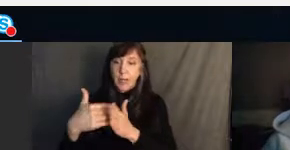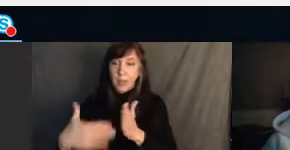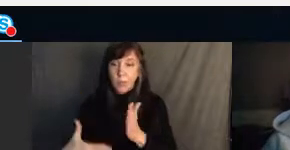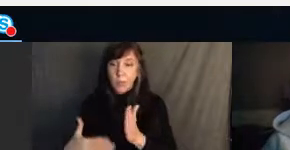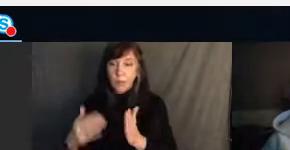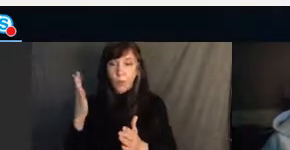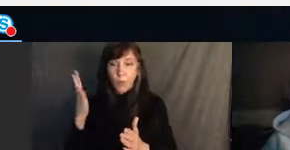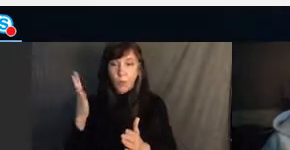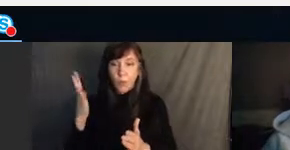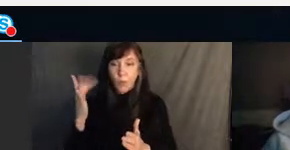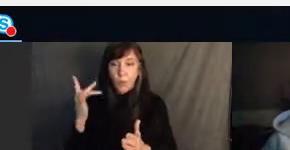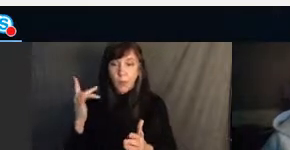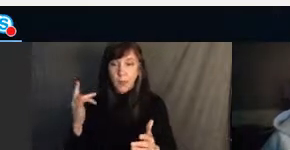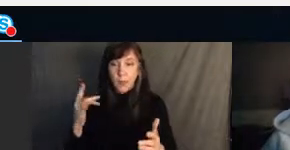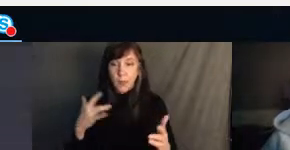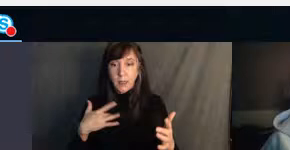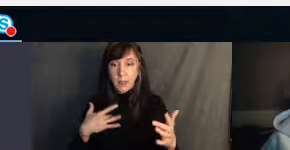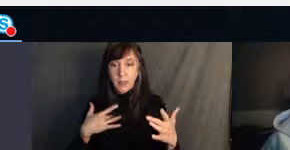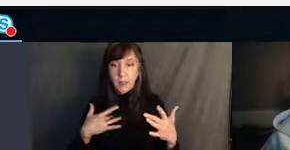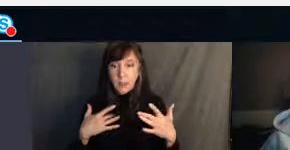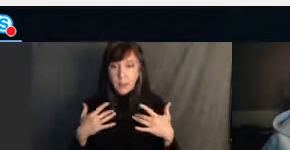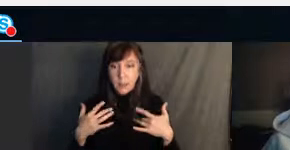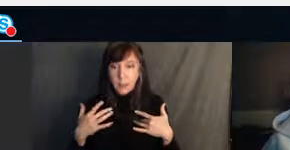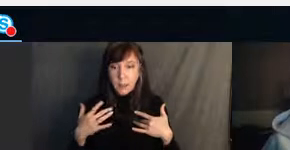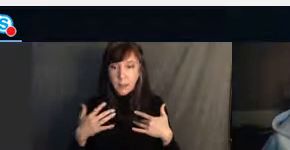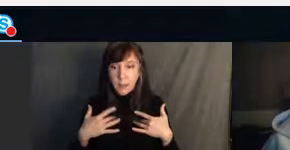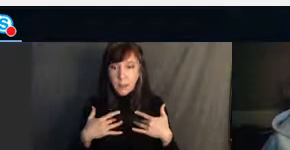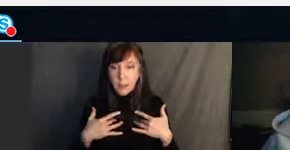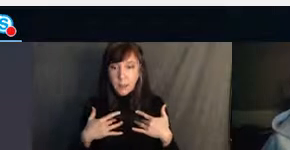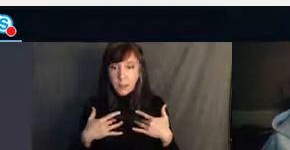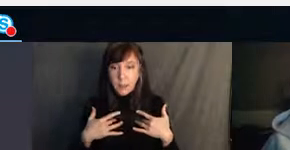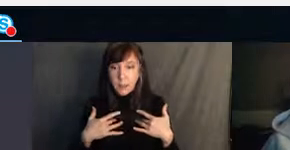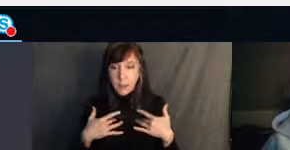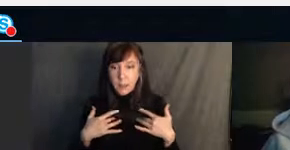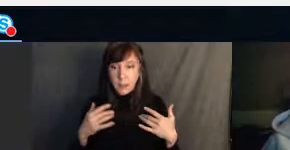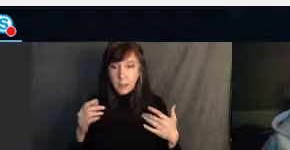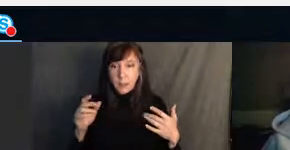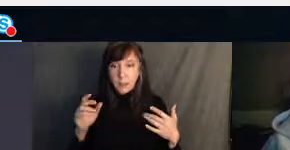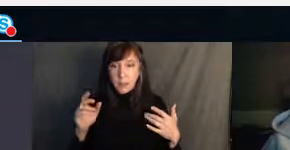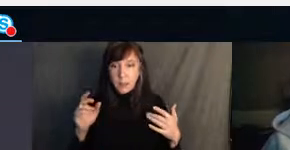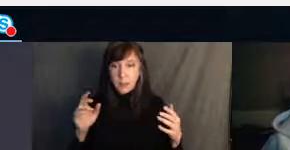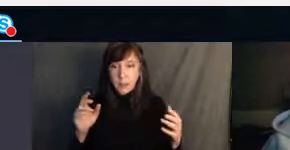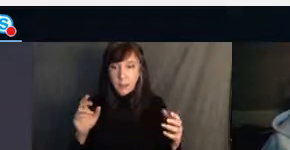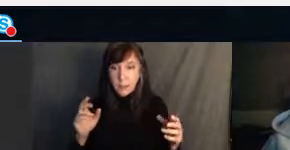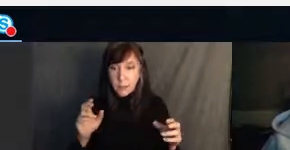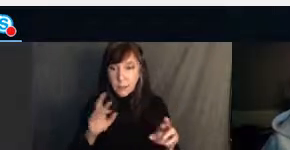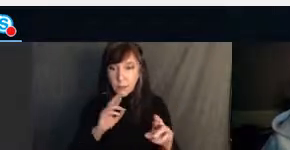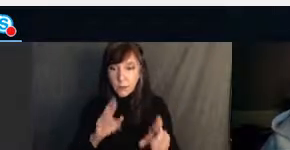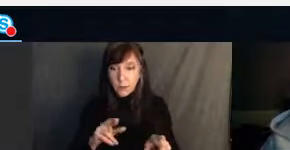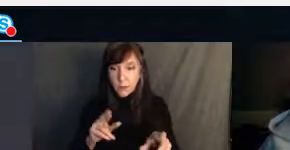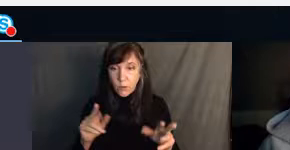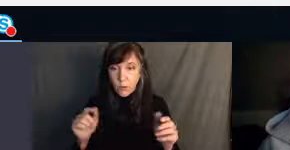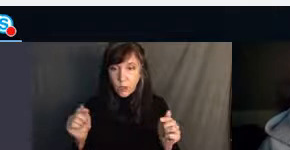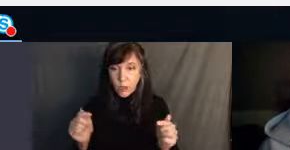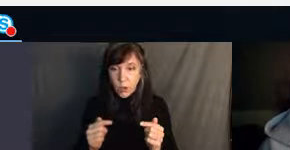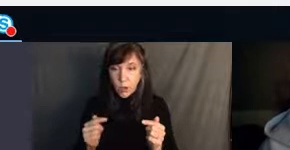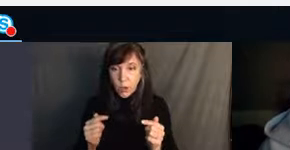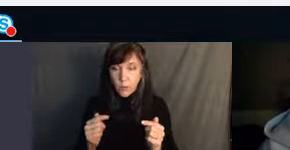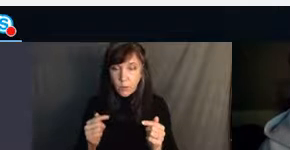may respond even if they're not wanted, and then that could escalate and result in harm to one of their neighbors or themselves.